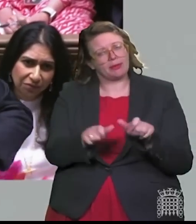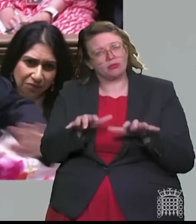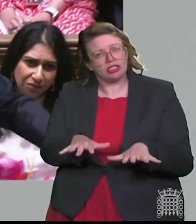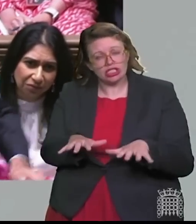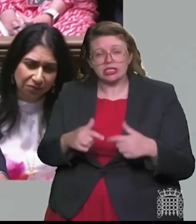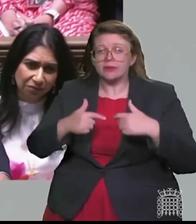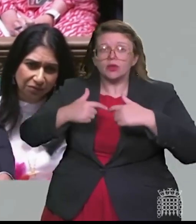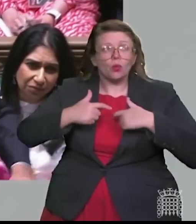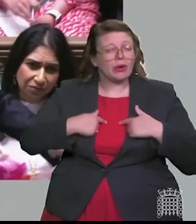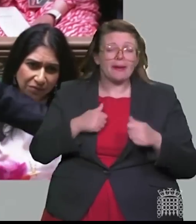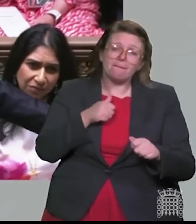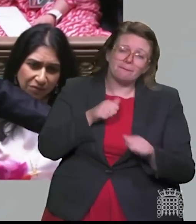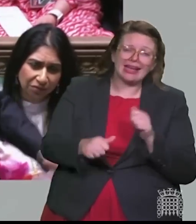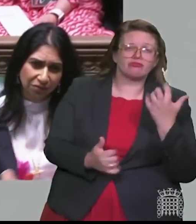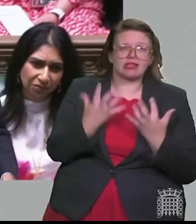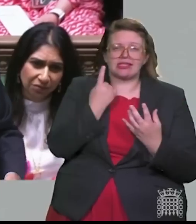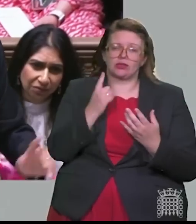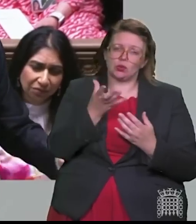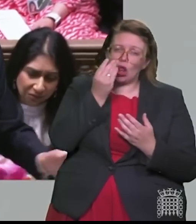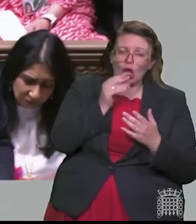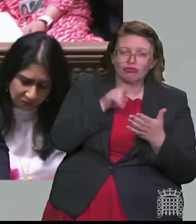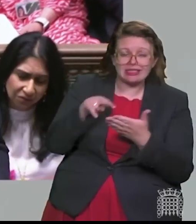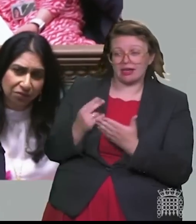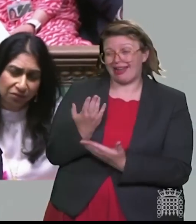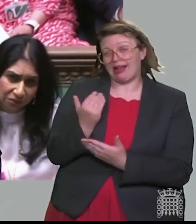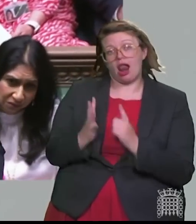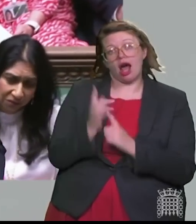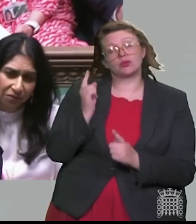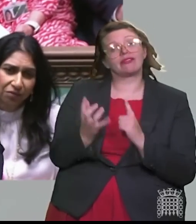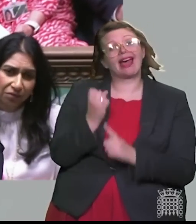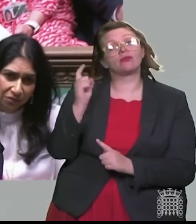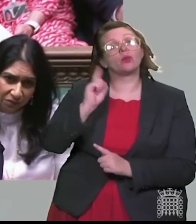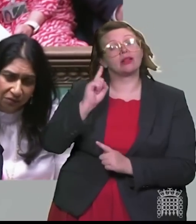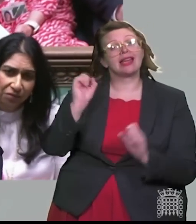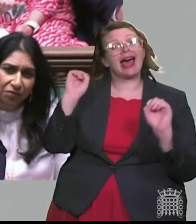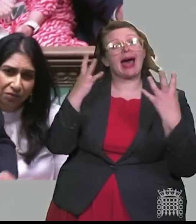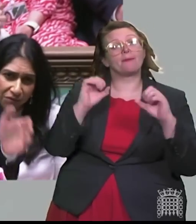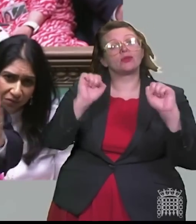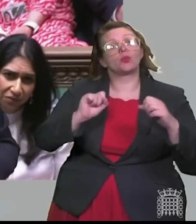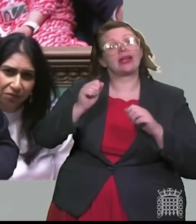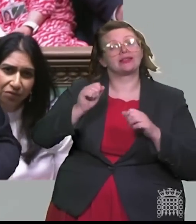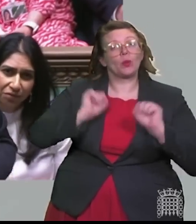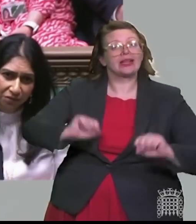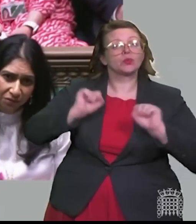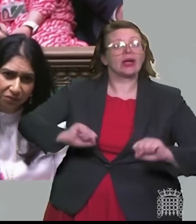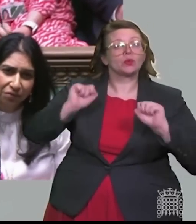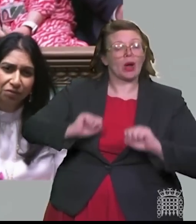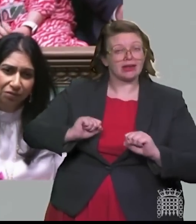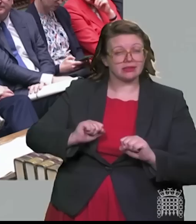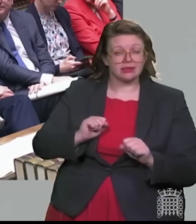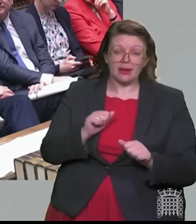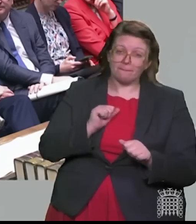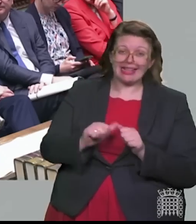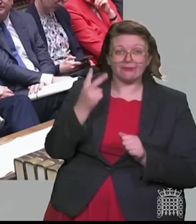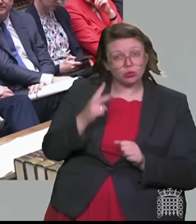results in the Western world. When it comes to the NHS, what did we just discover last week? Ambulance waiting times at the fastest response in